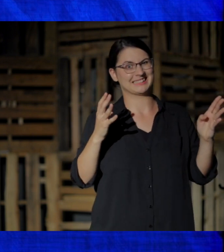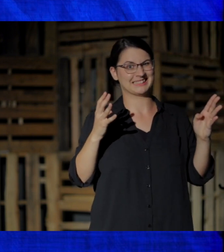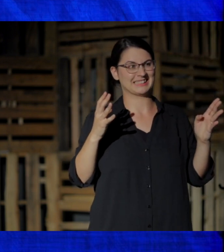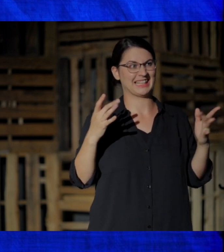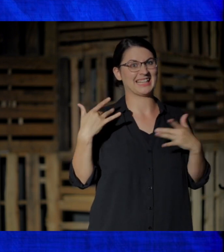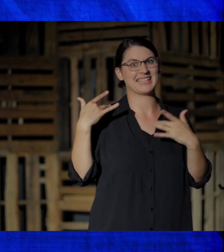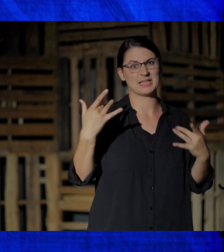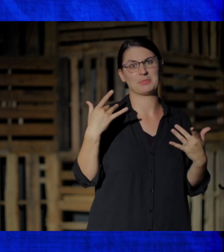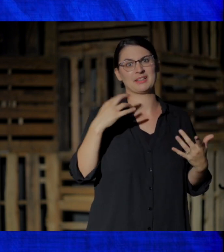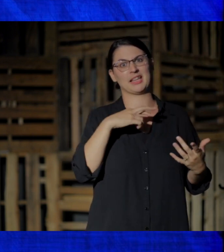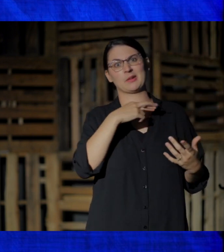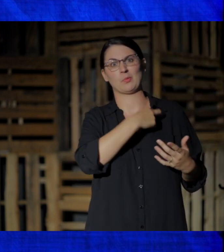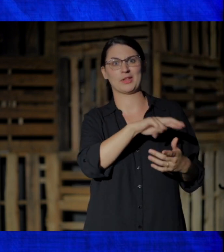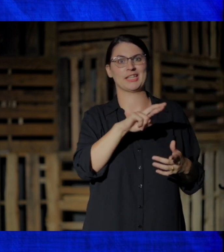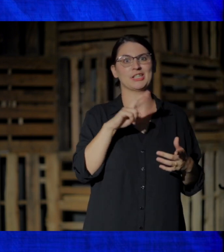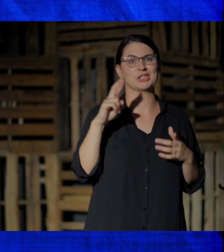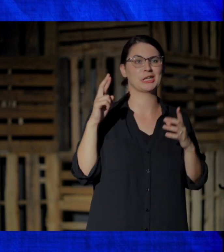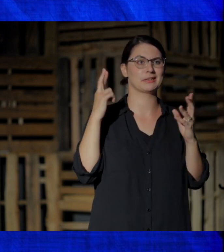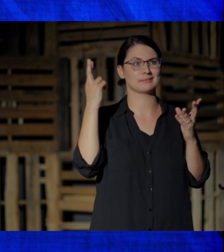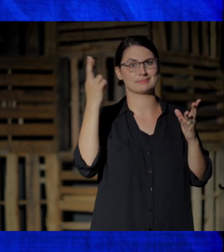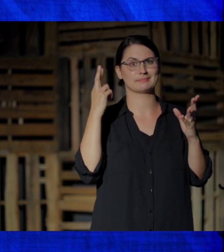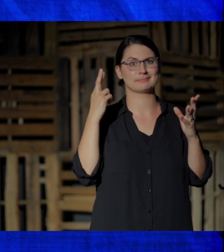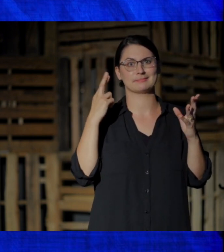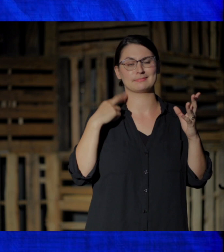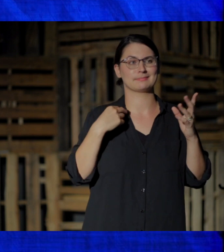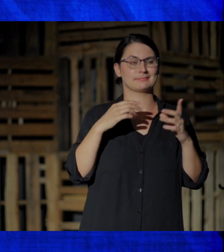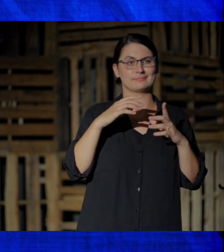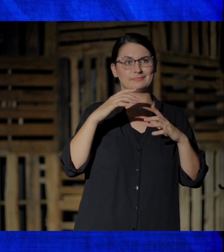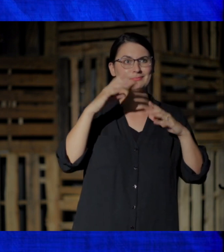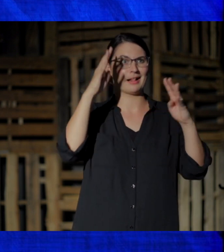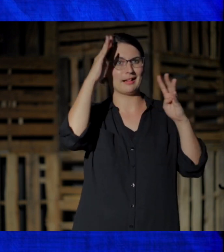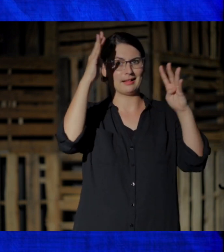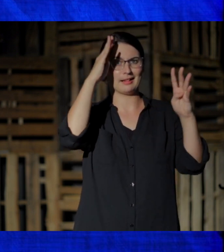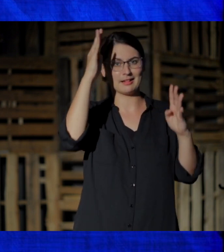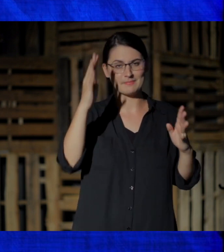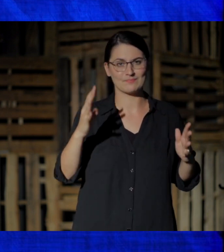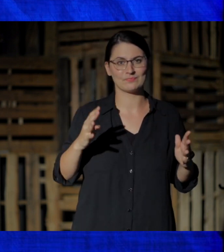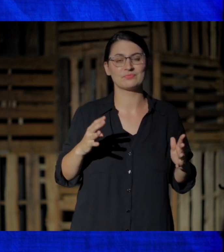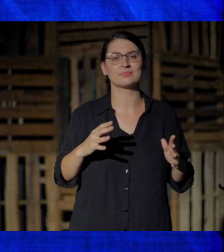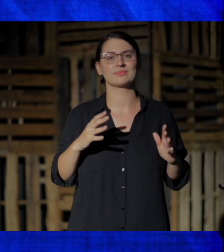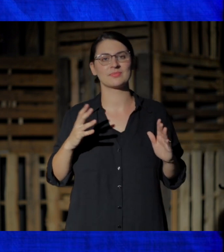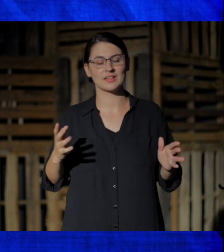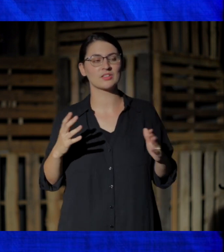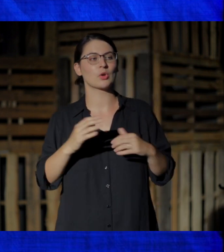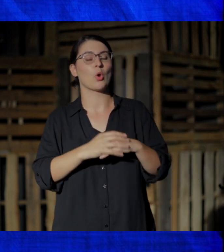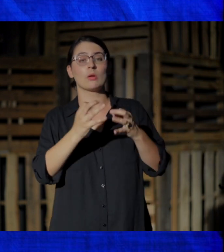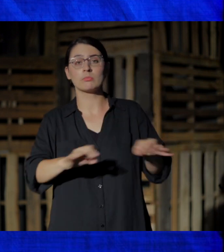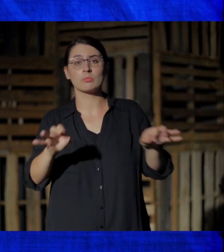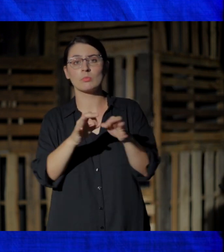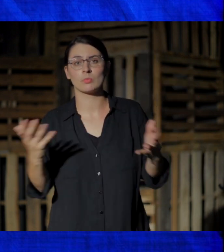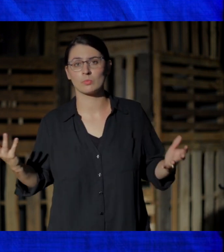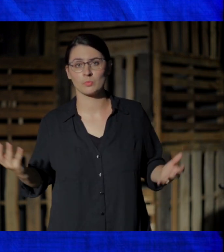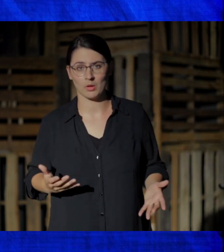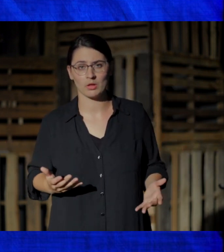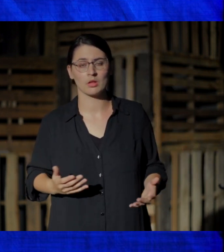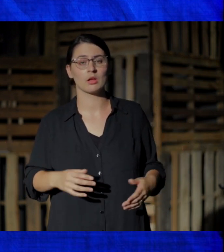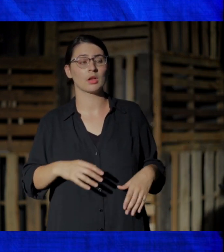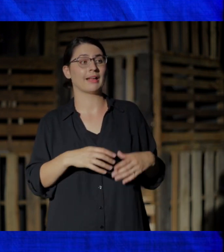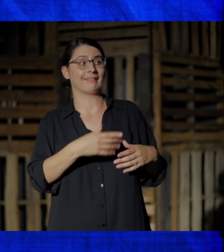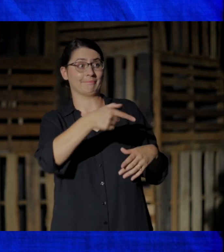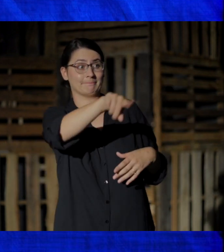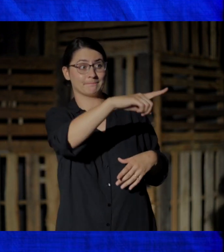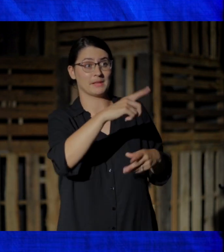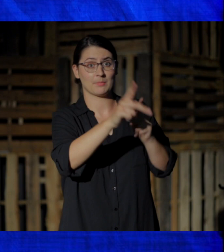religious superstition nonsense, right? So there's a lot of theories over what they were believing in Thessalonica, but the bottom line is they have become very